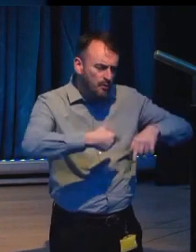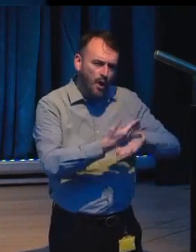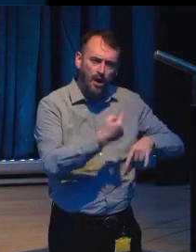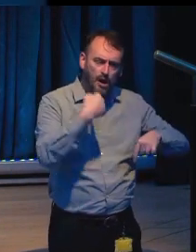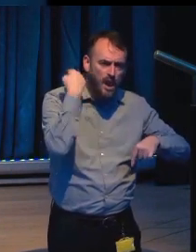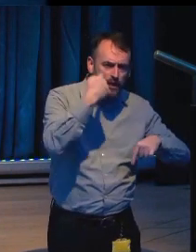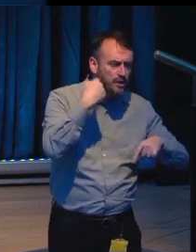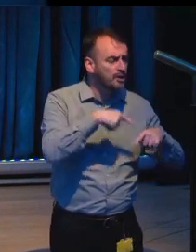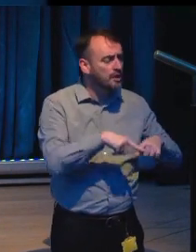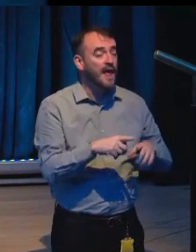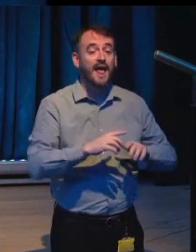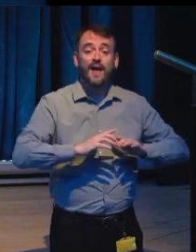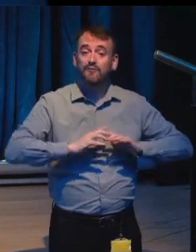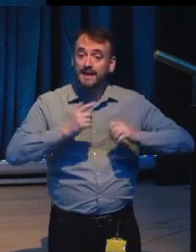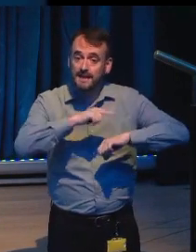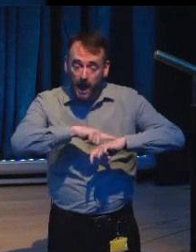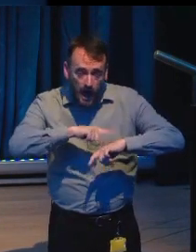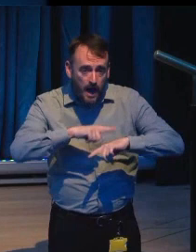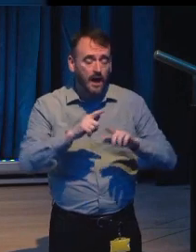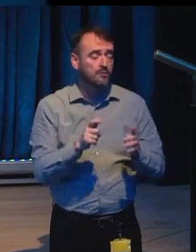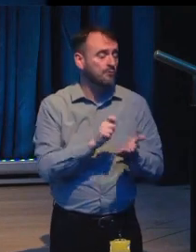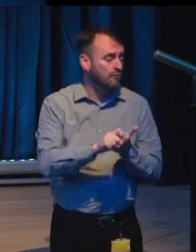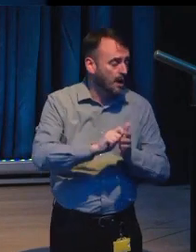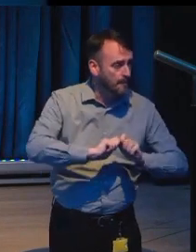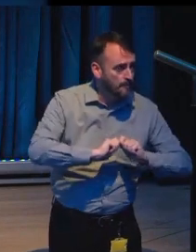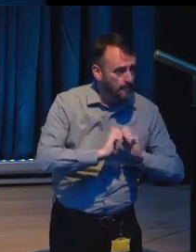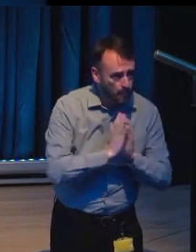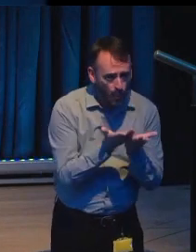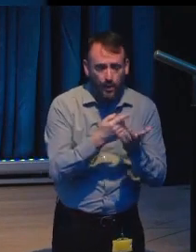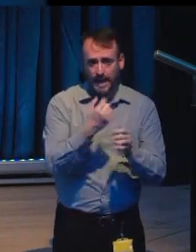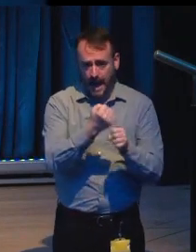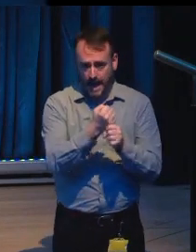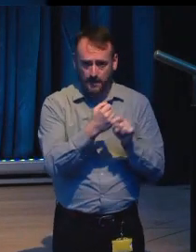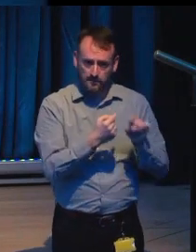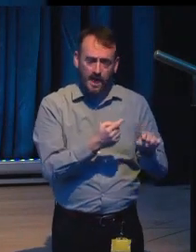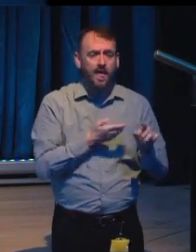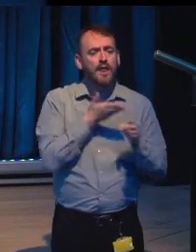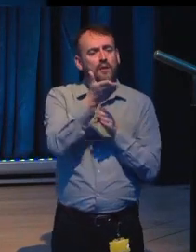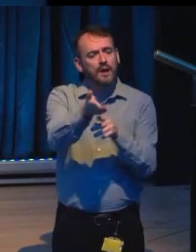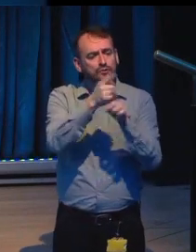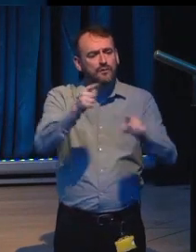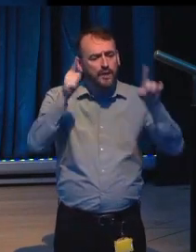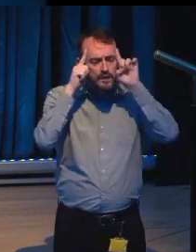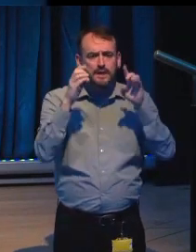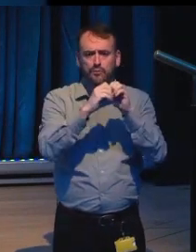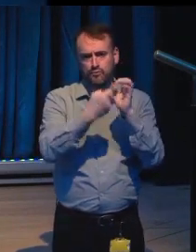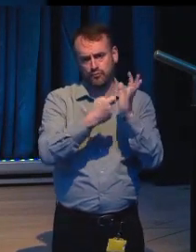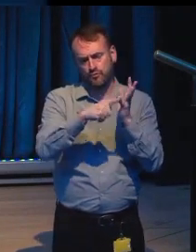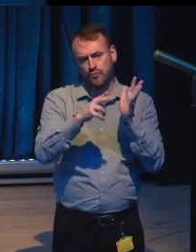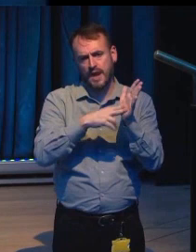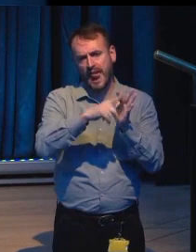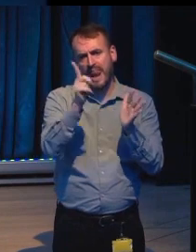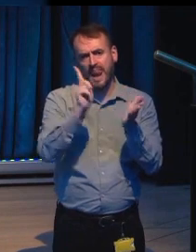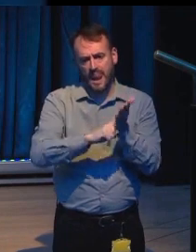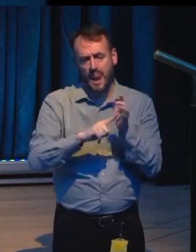my spare time. And I decided to get a master's in game design from Brunel University in 2017. So when I finished